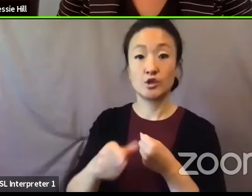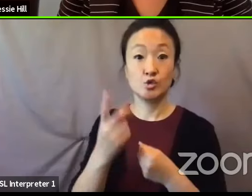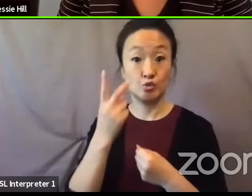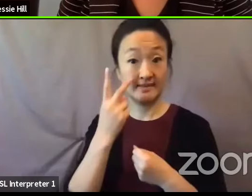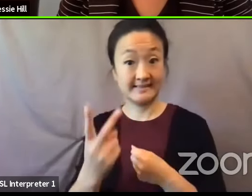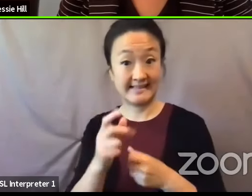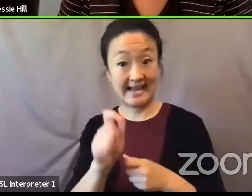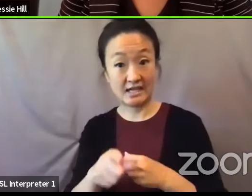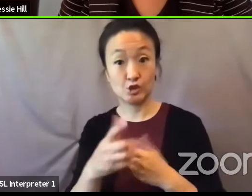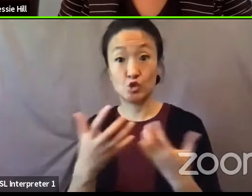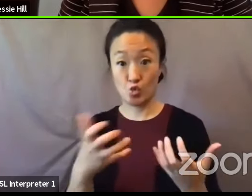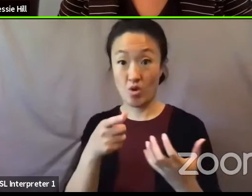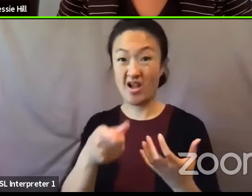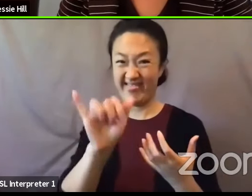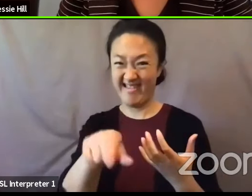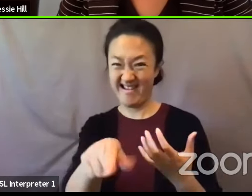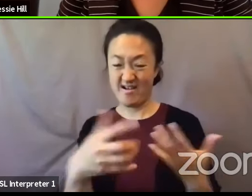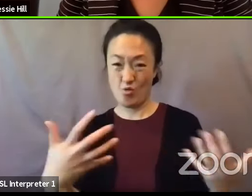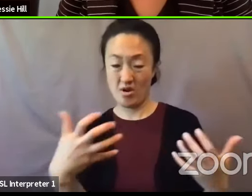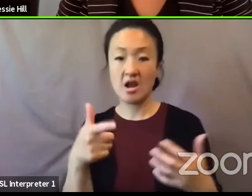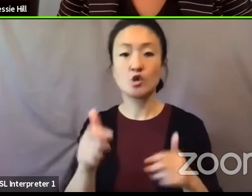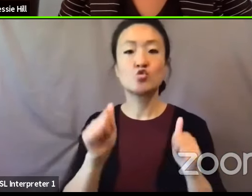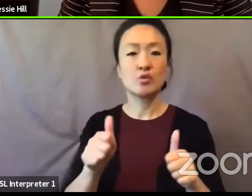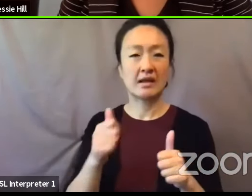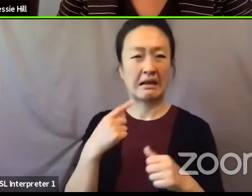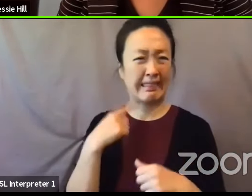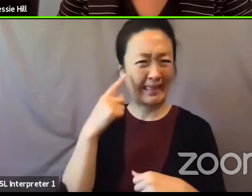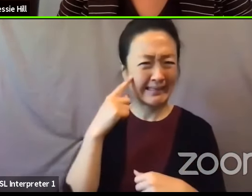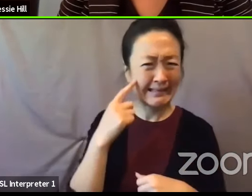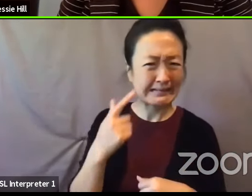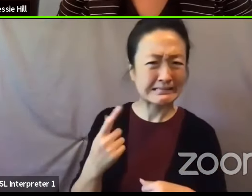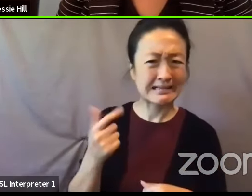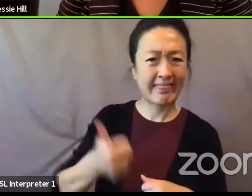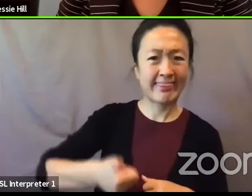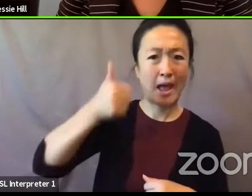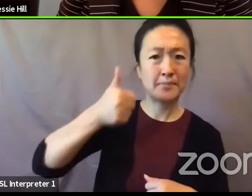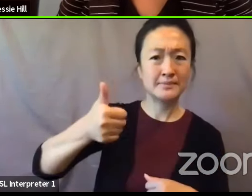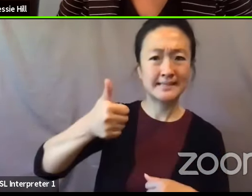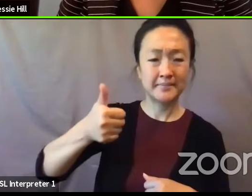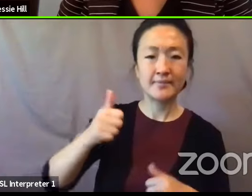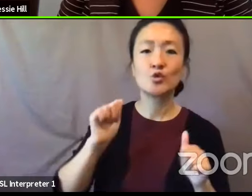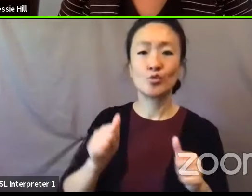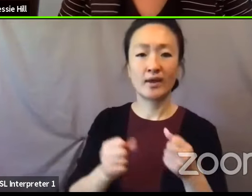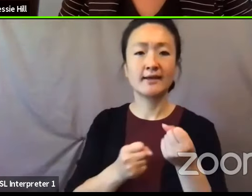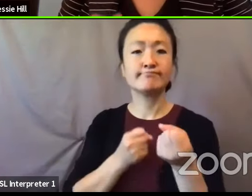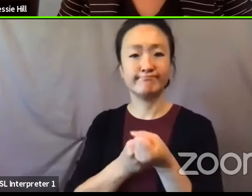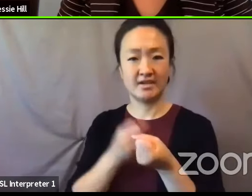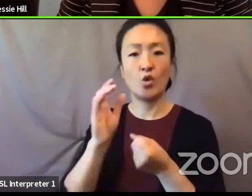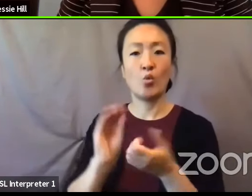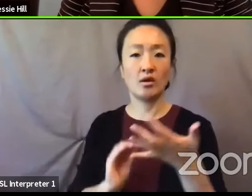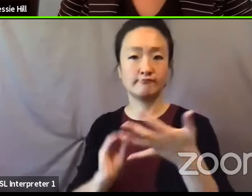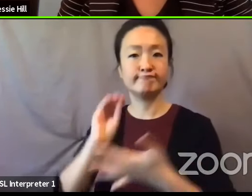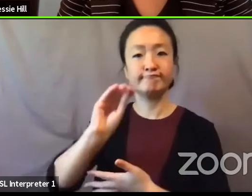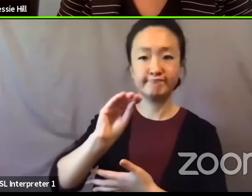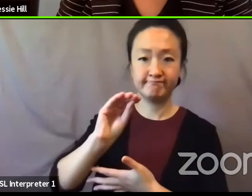in particular, you can, I think it's a thumbs up or something like that, but you can indicate that and it'll move the